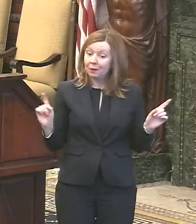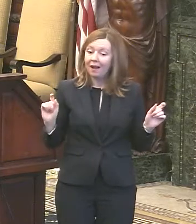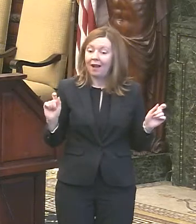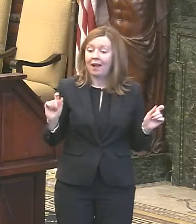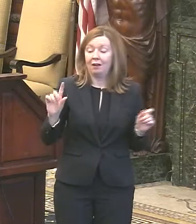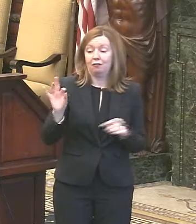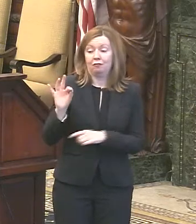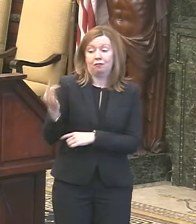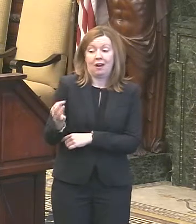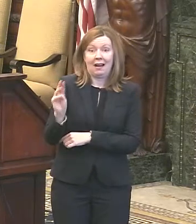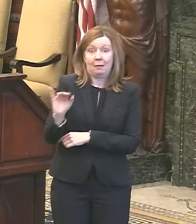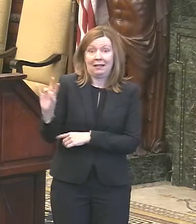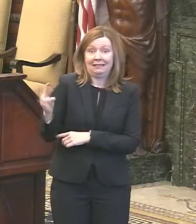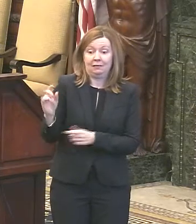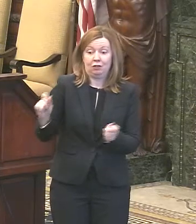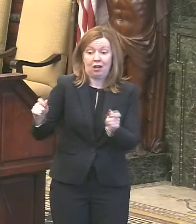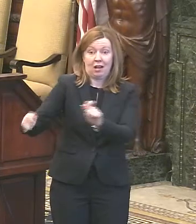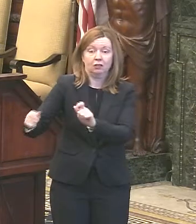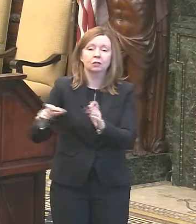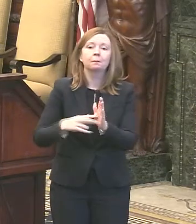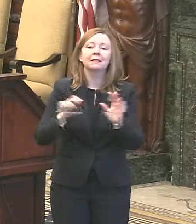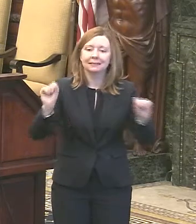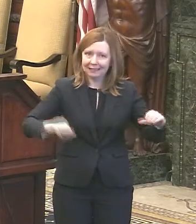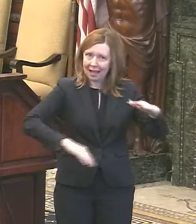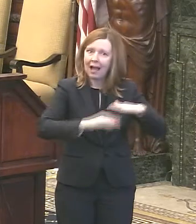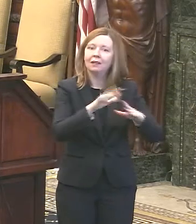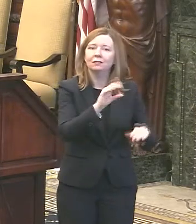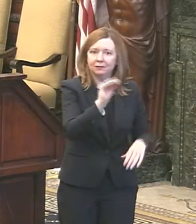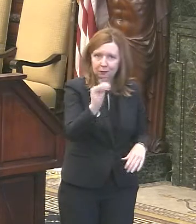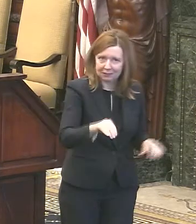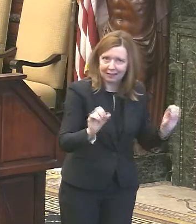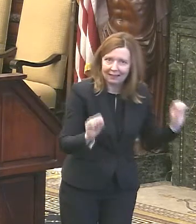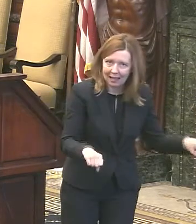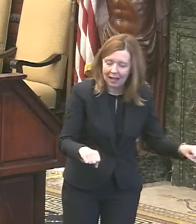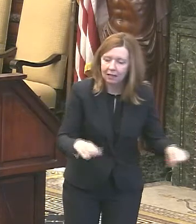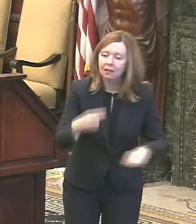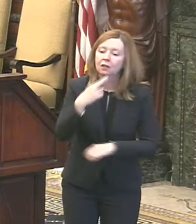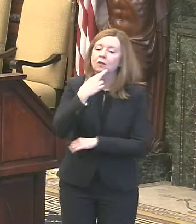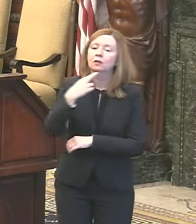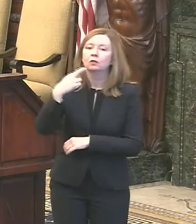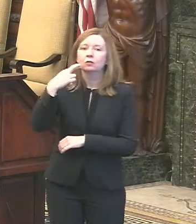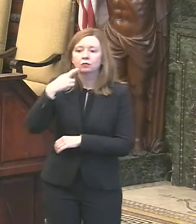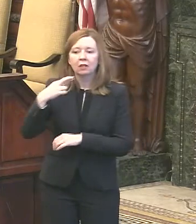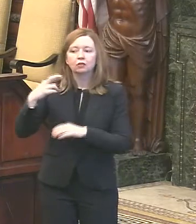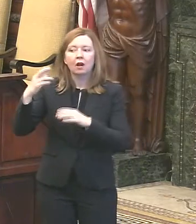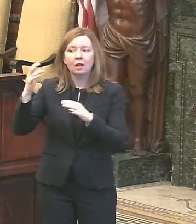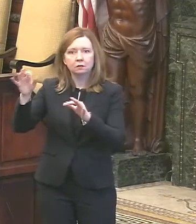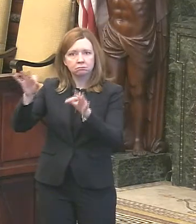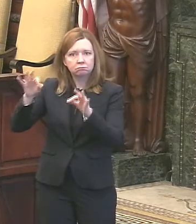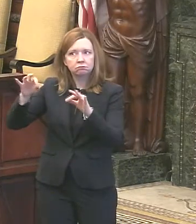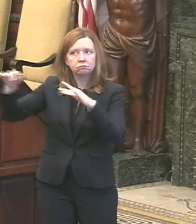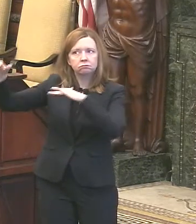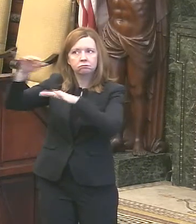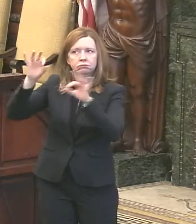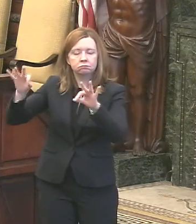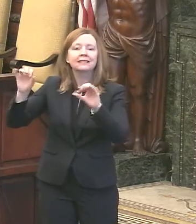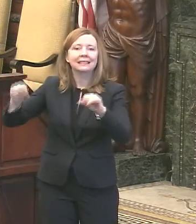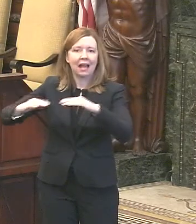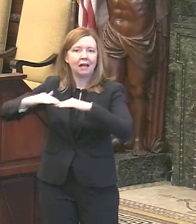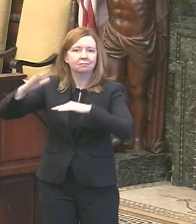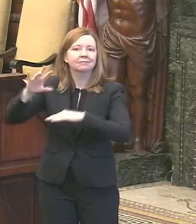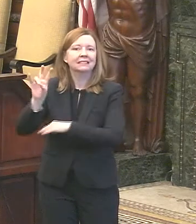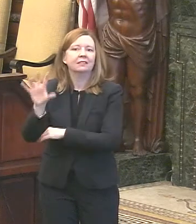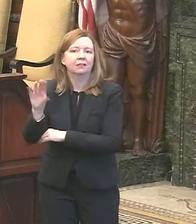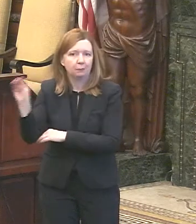increase to every restaurant being able to go to 50% capacity, and restaurants that meet our enhanced ventilation standards being able to go to 75%